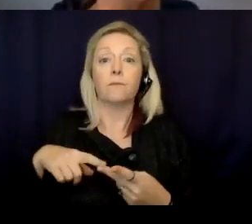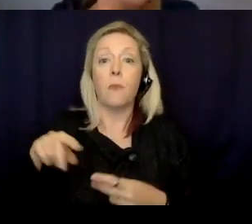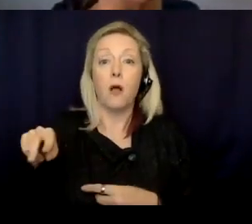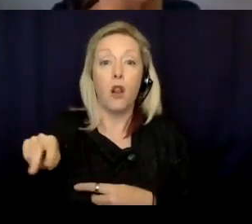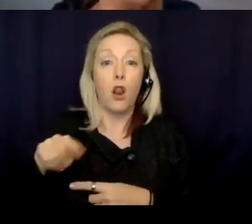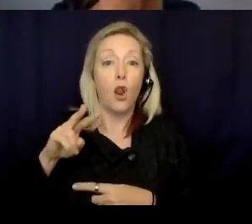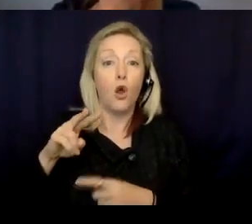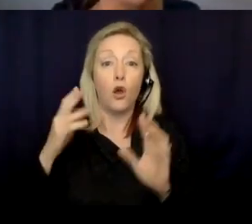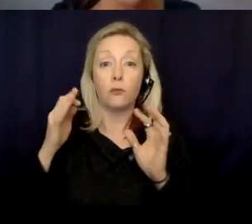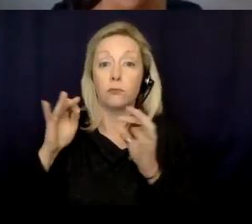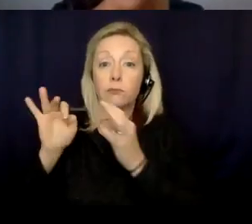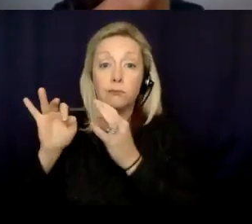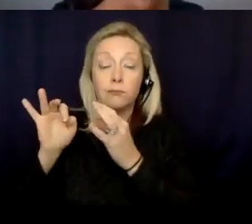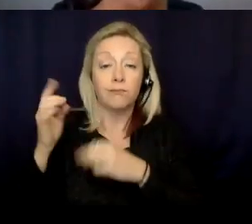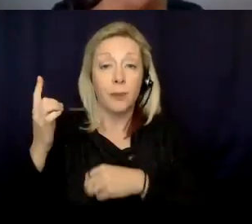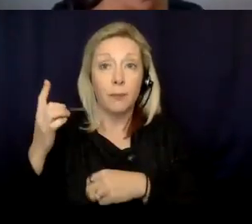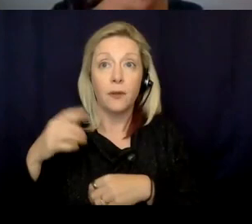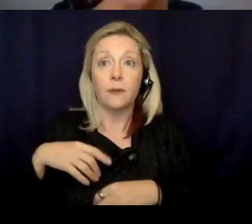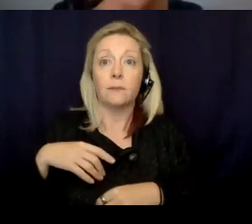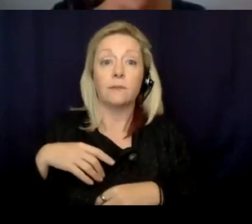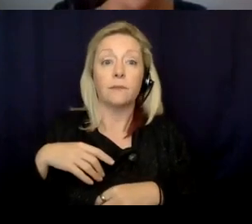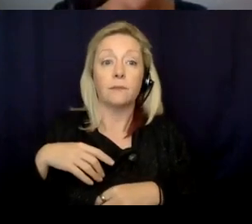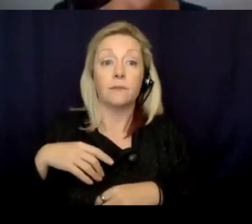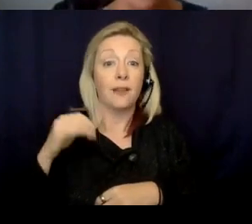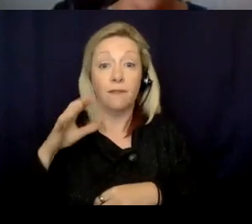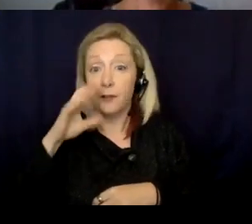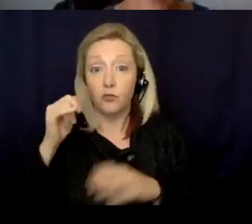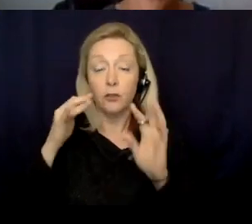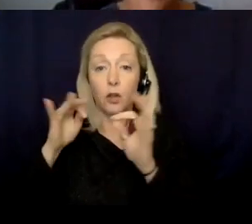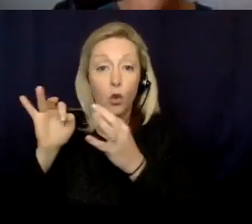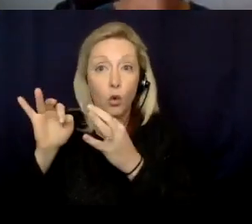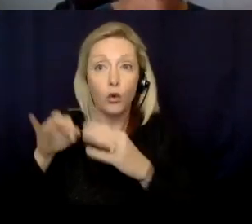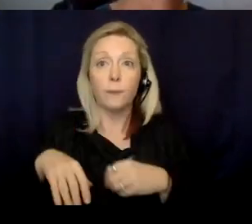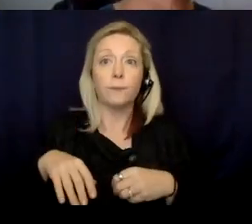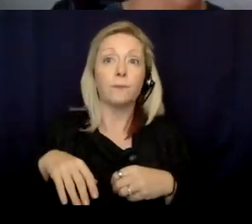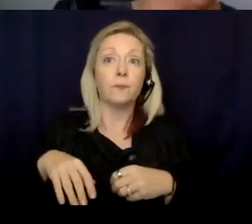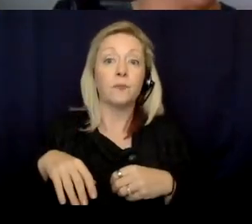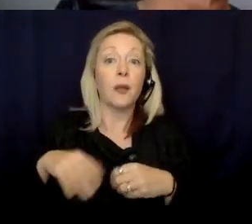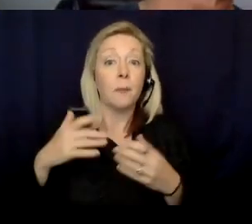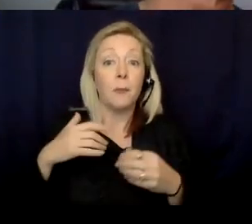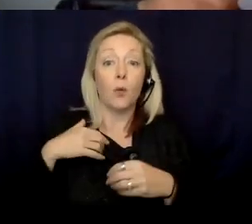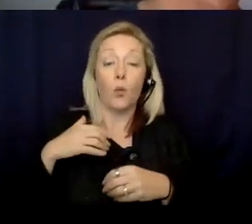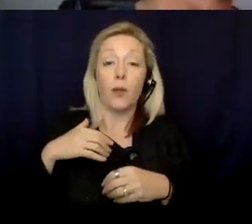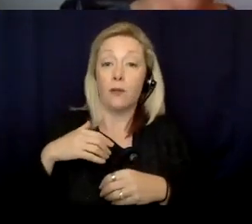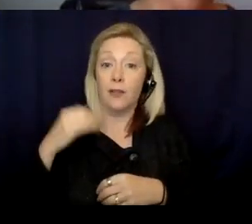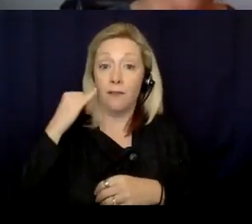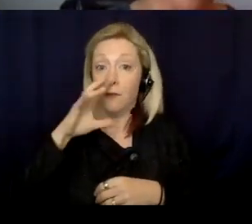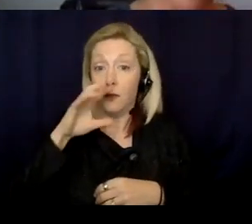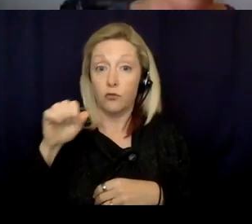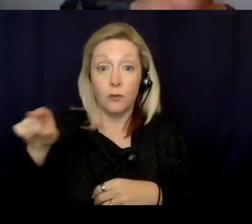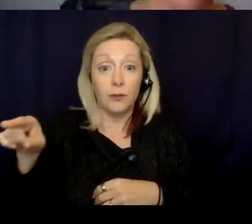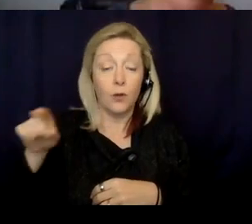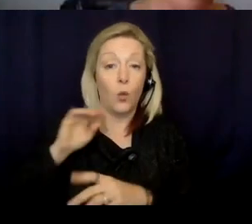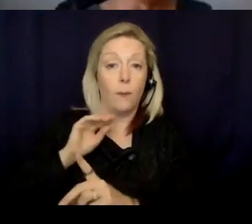or eye gaze at something to let you know, oh, they're interested in that. They may move towards